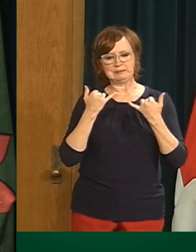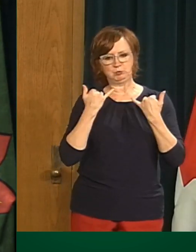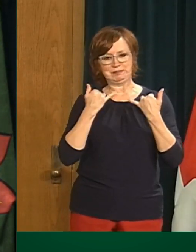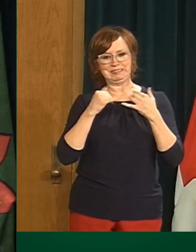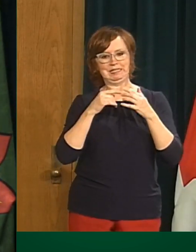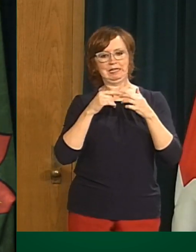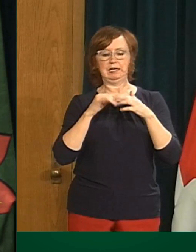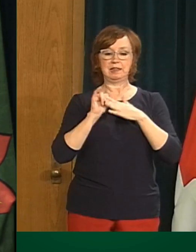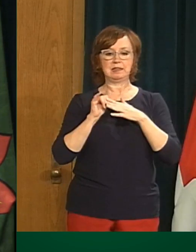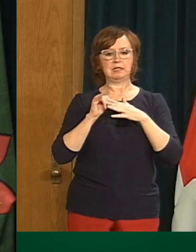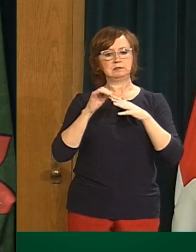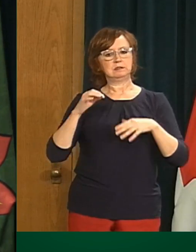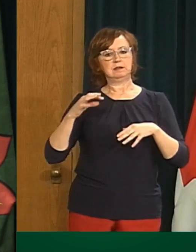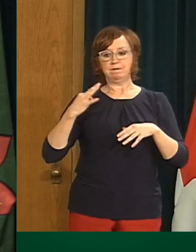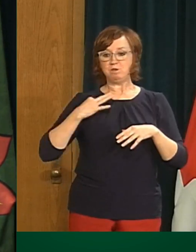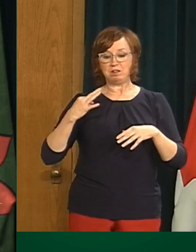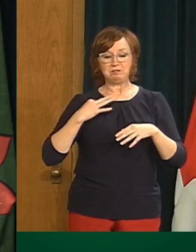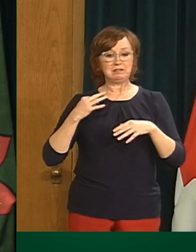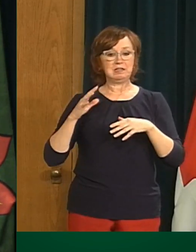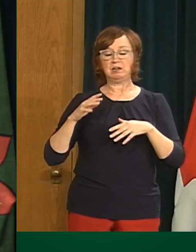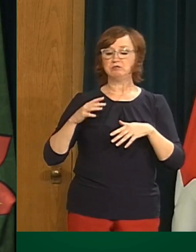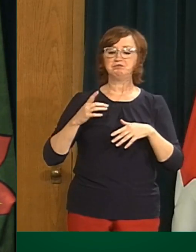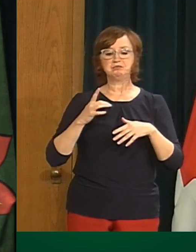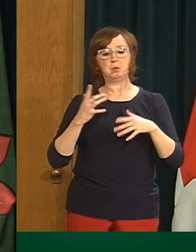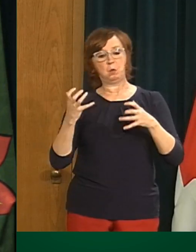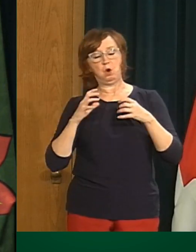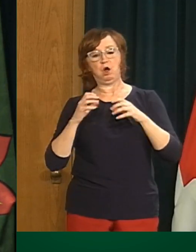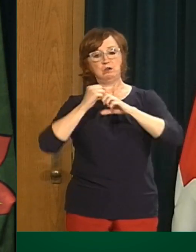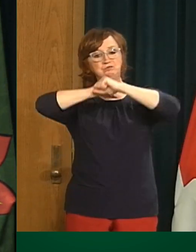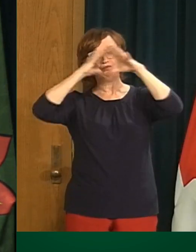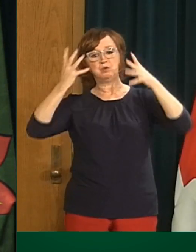today, as well as a